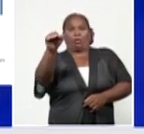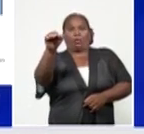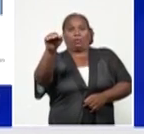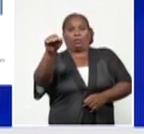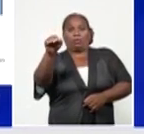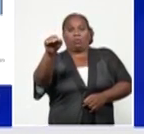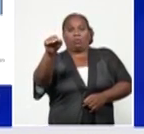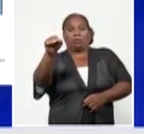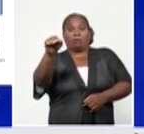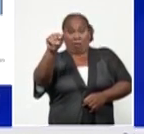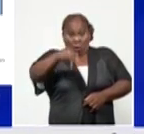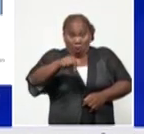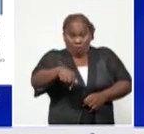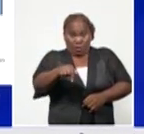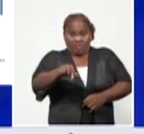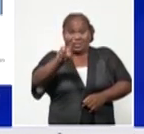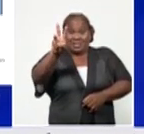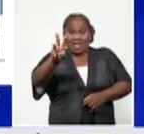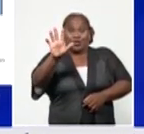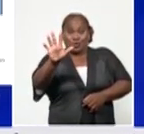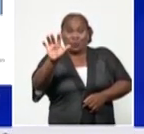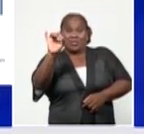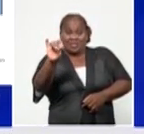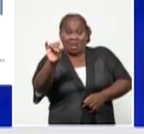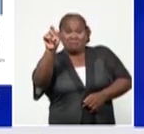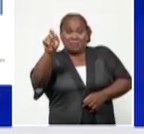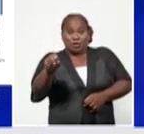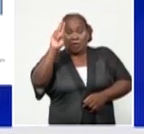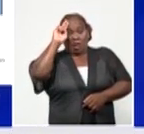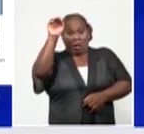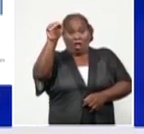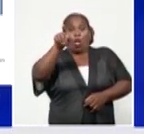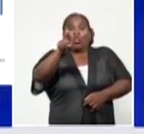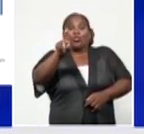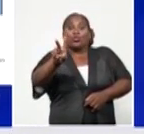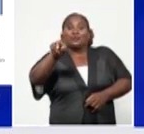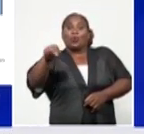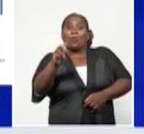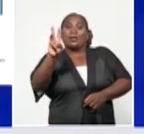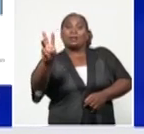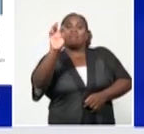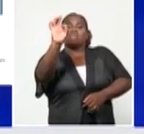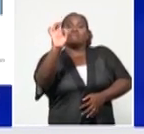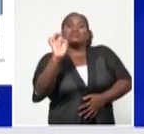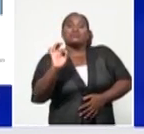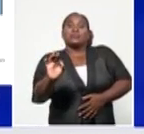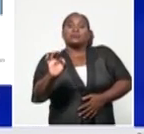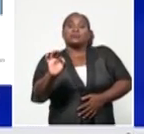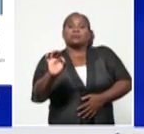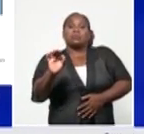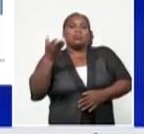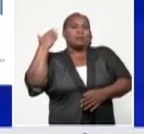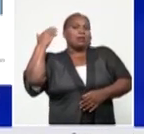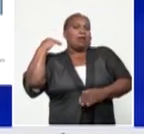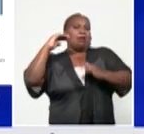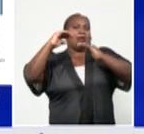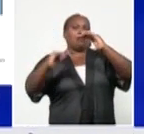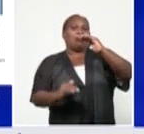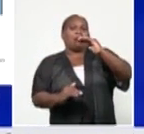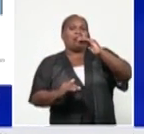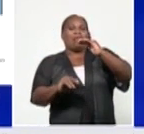this number had fallen to 2% in previous weeks. Unfortunately, as the number of confirmed